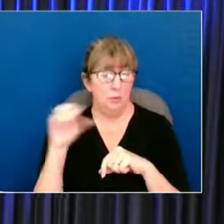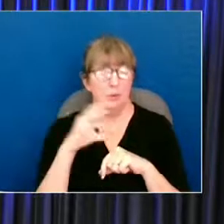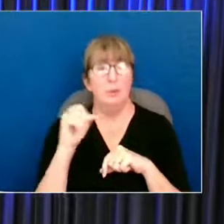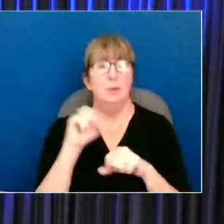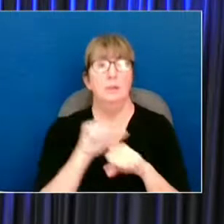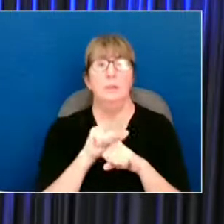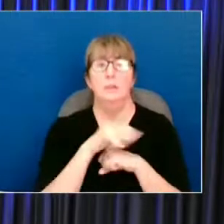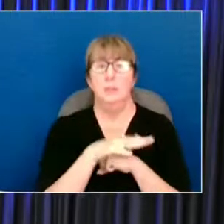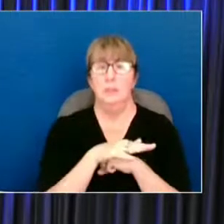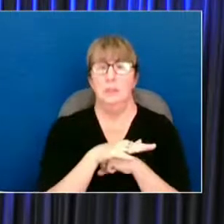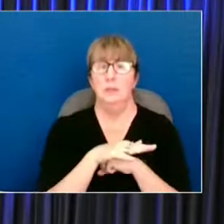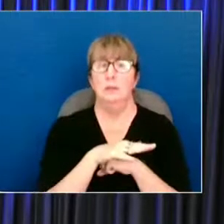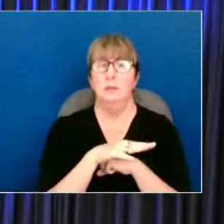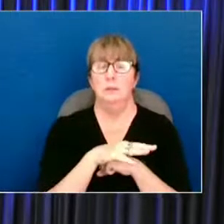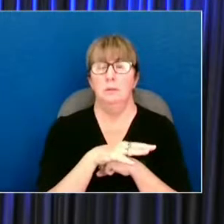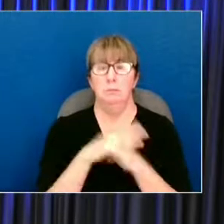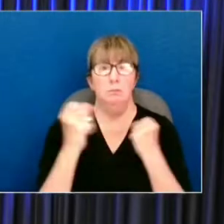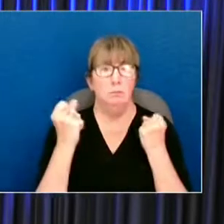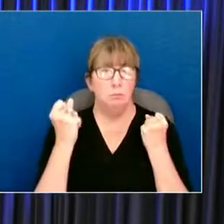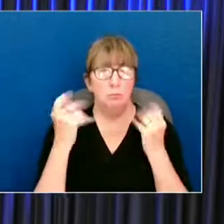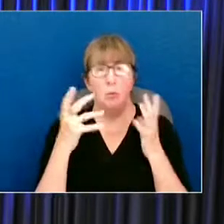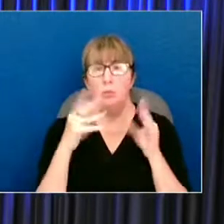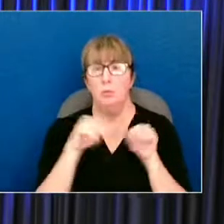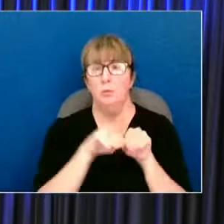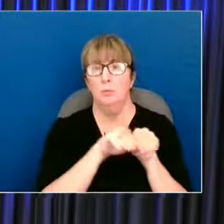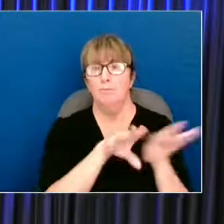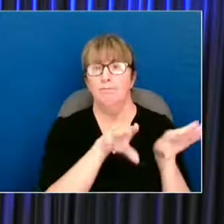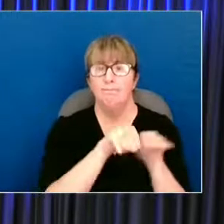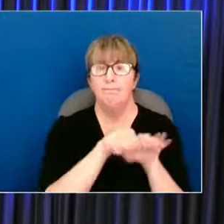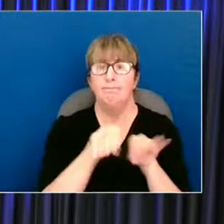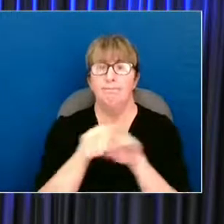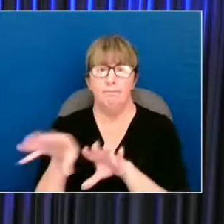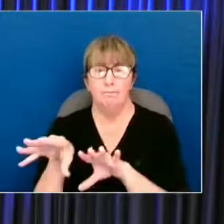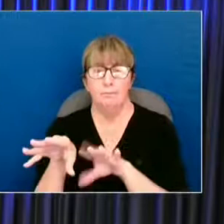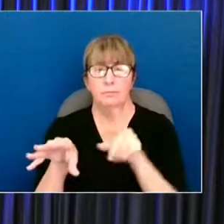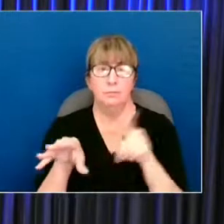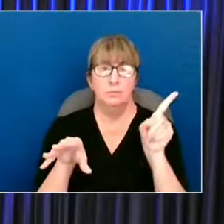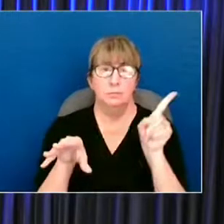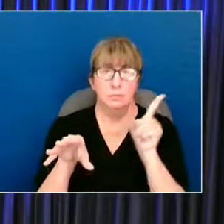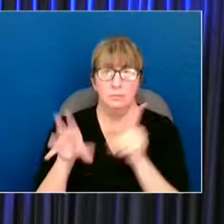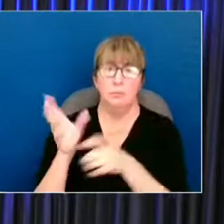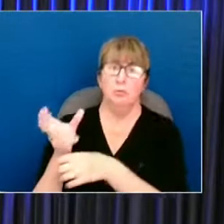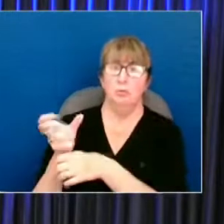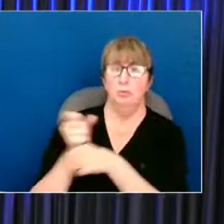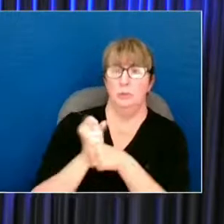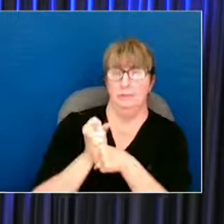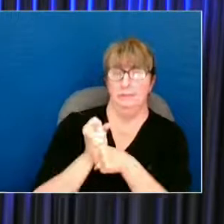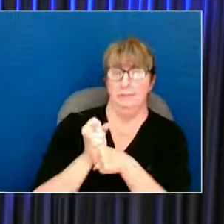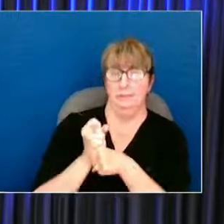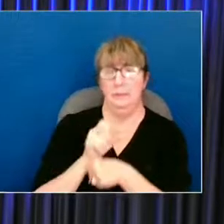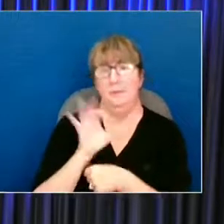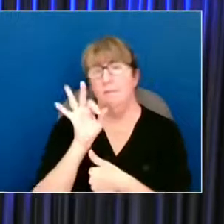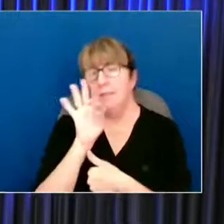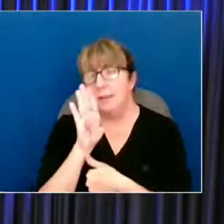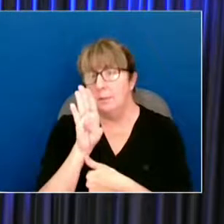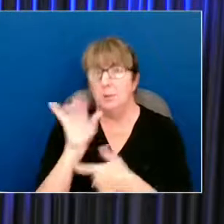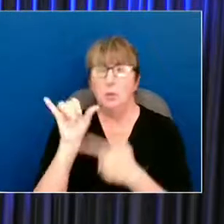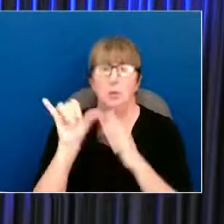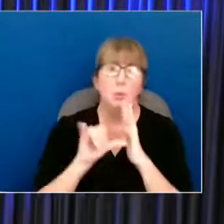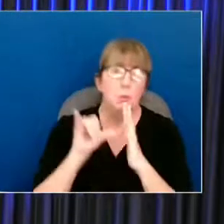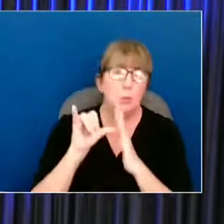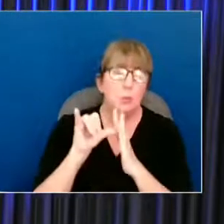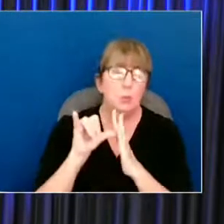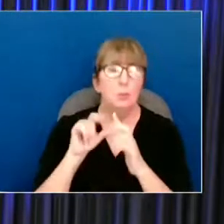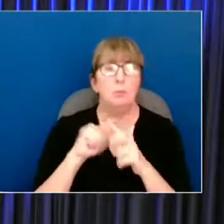it out to multiple receiving endpoints, if you will, Facebook, YouTube, and we have